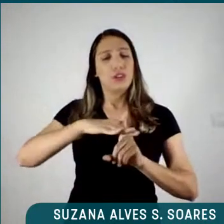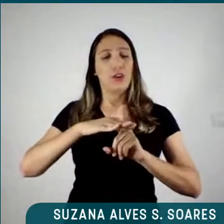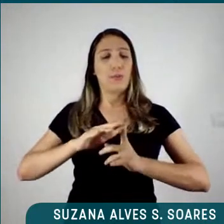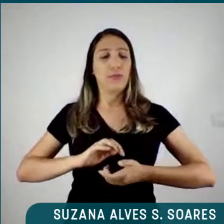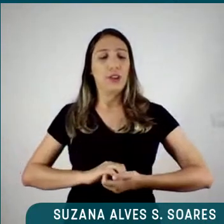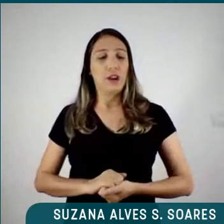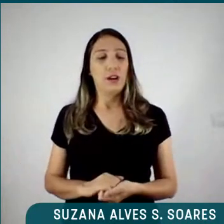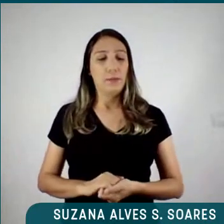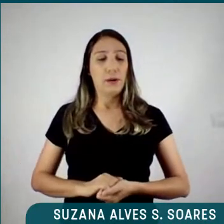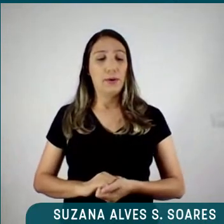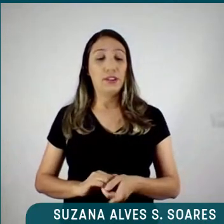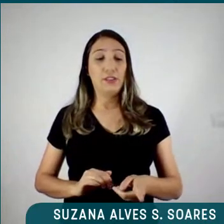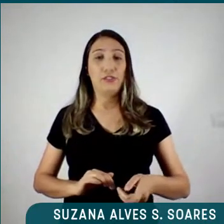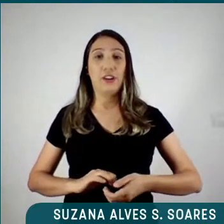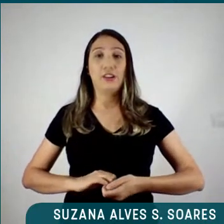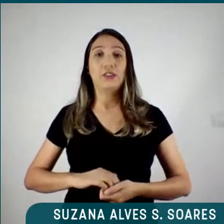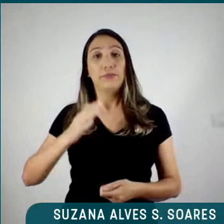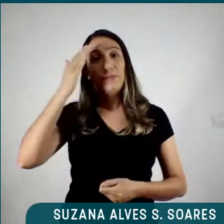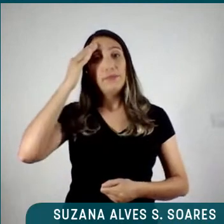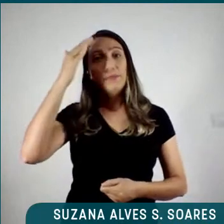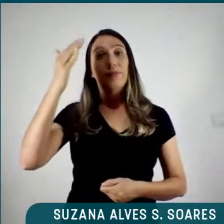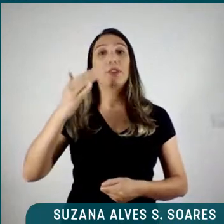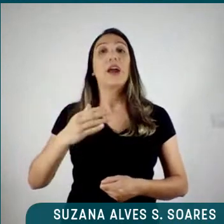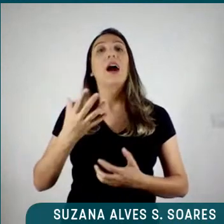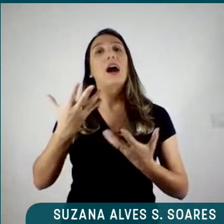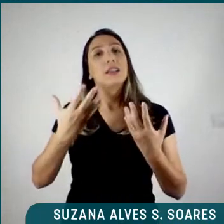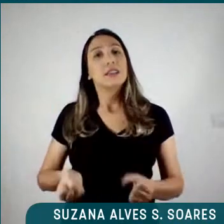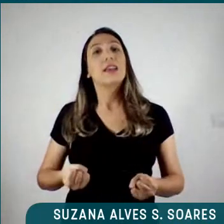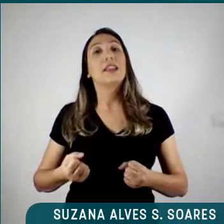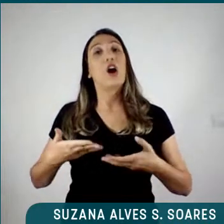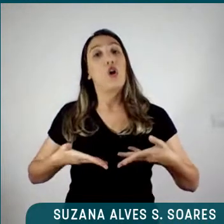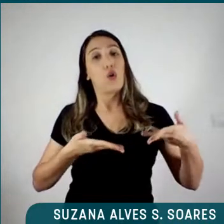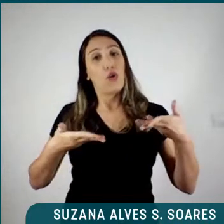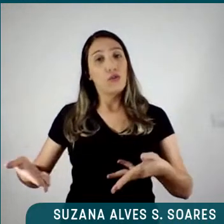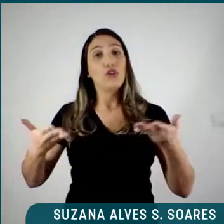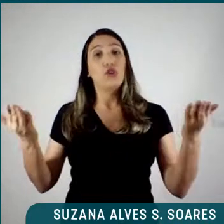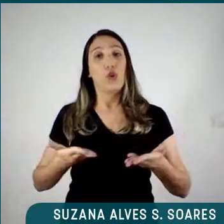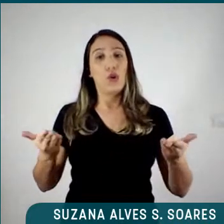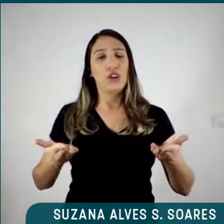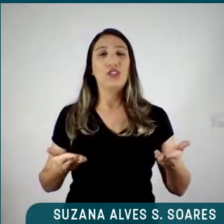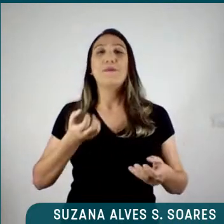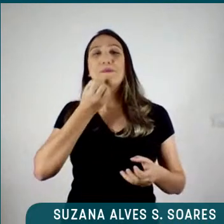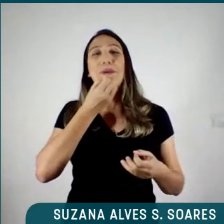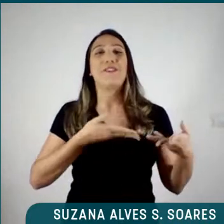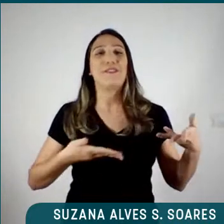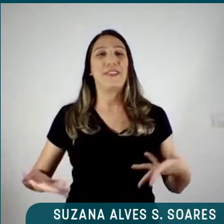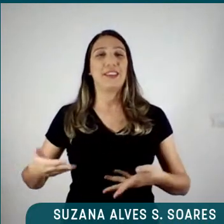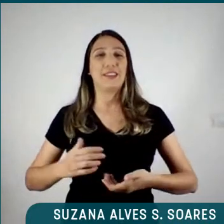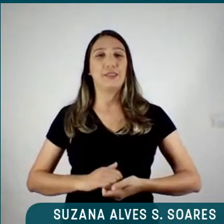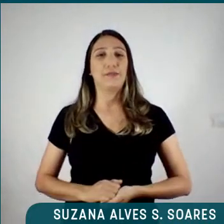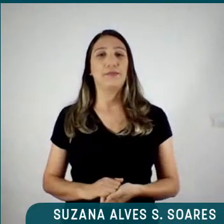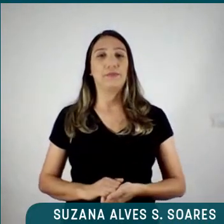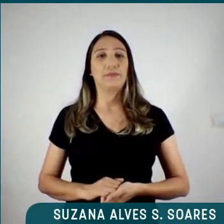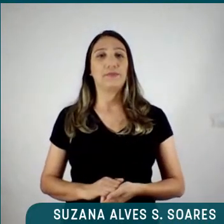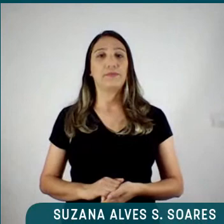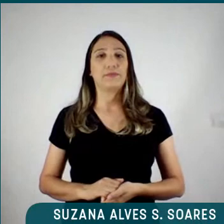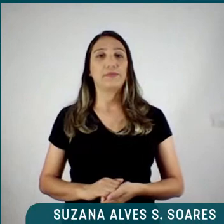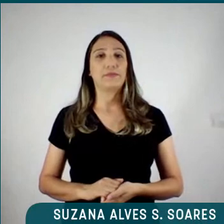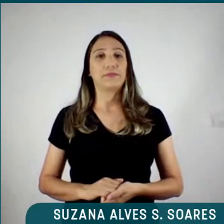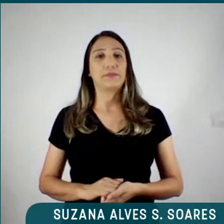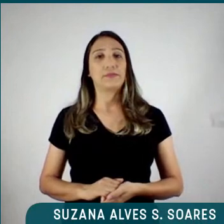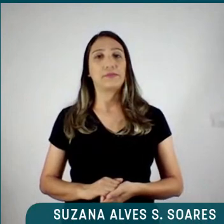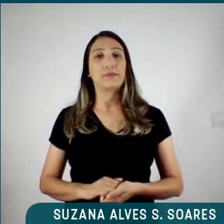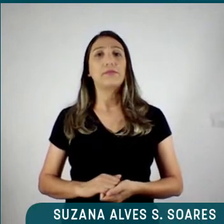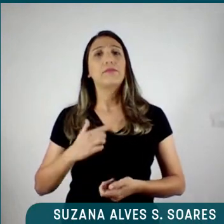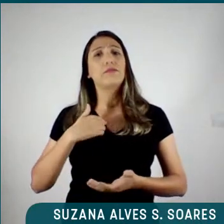the Network for Trans Teachers in Brazil, and the director of the Department for Promotion of LGBT Rights in Brazil. Monique